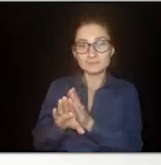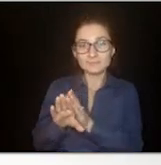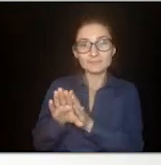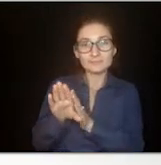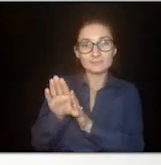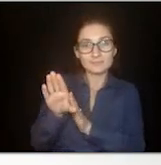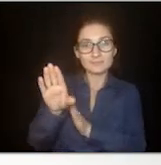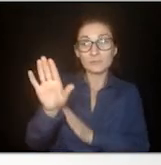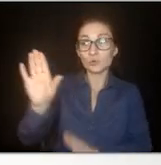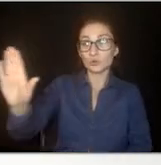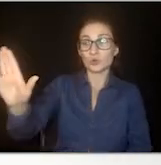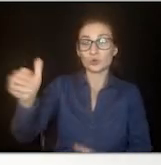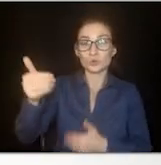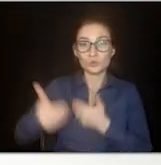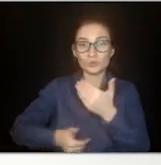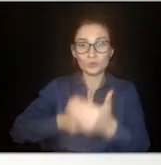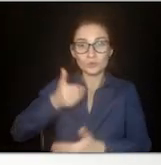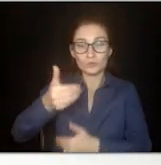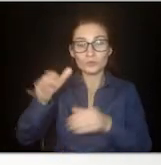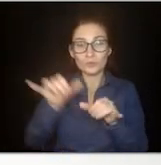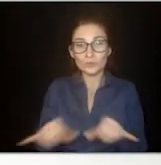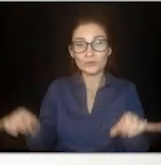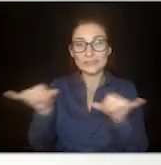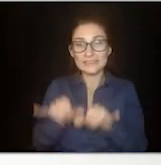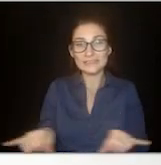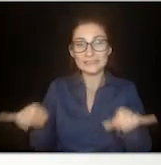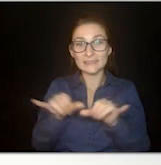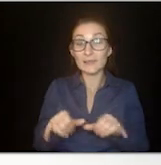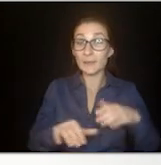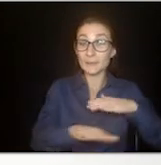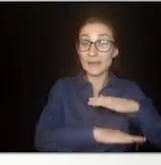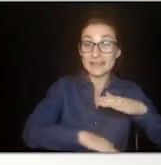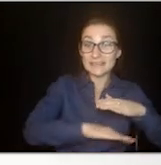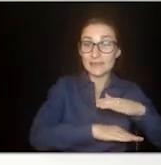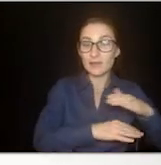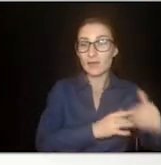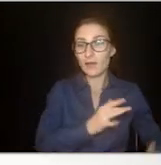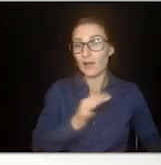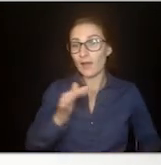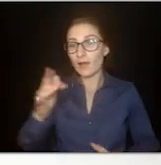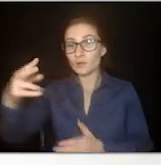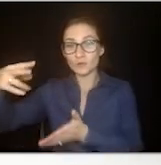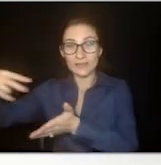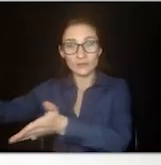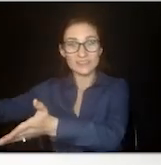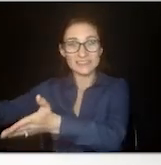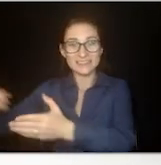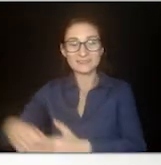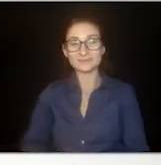progressed through her routine from very basic to literacy.